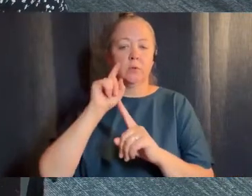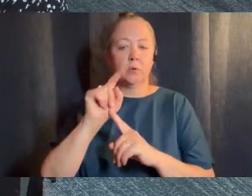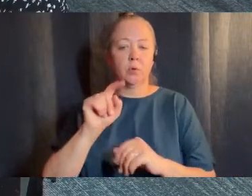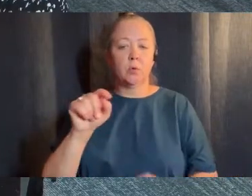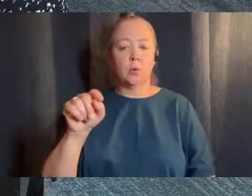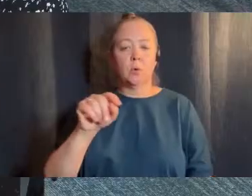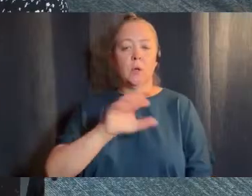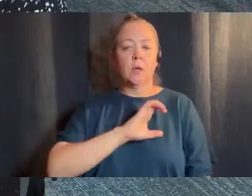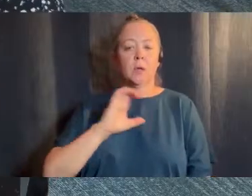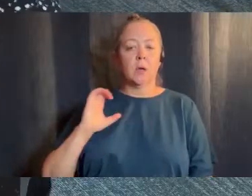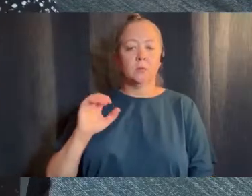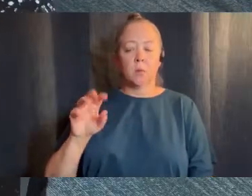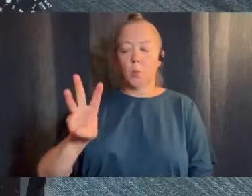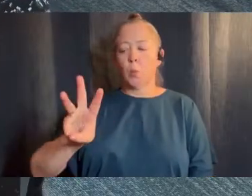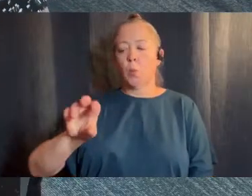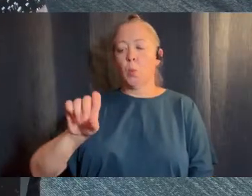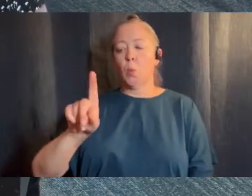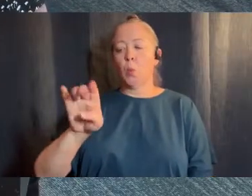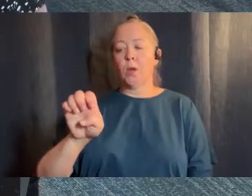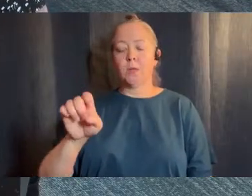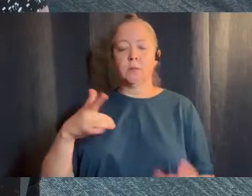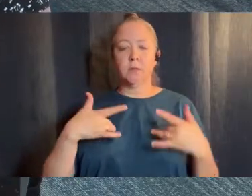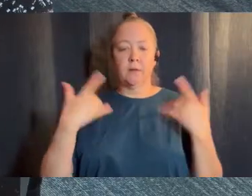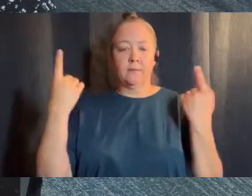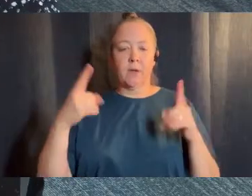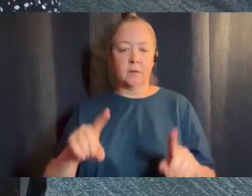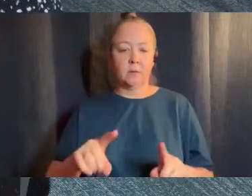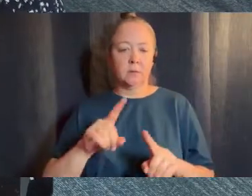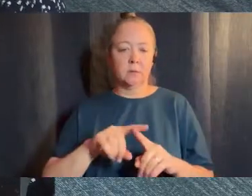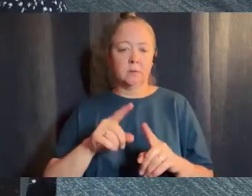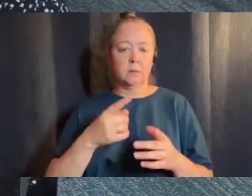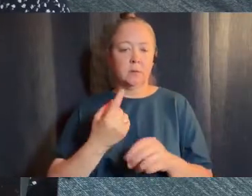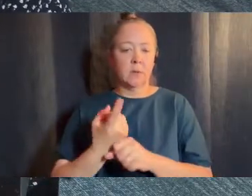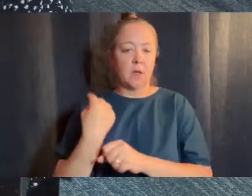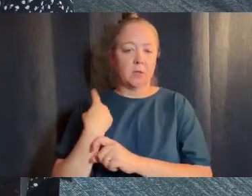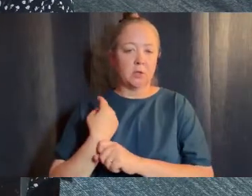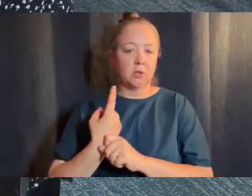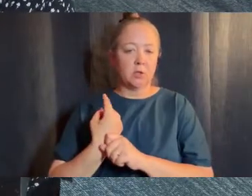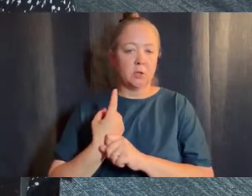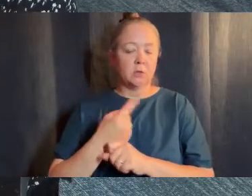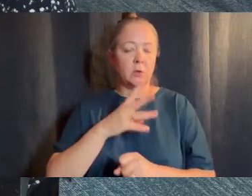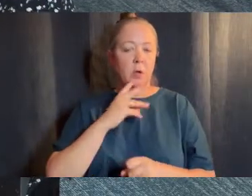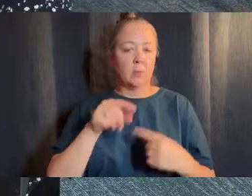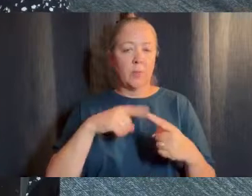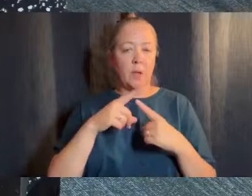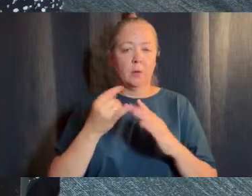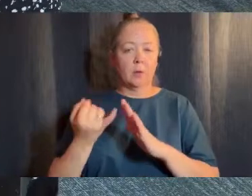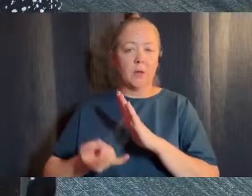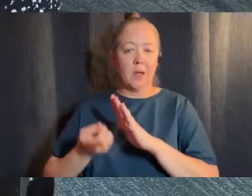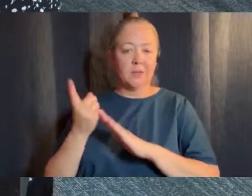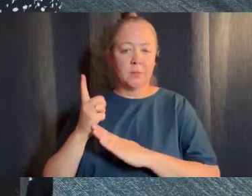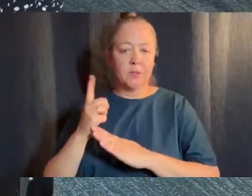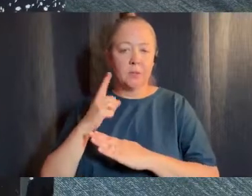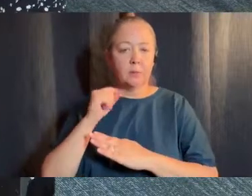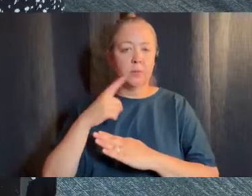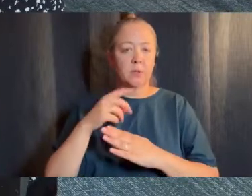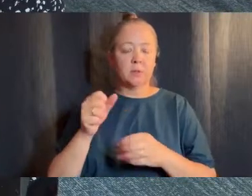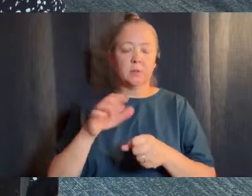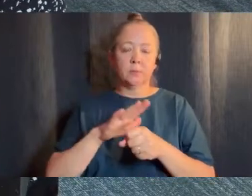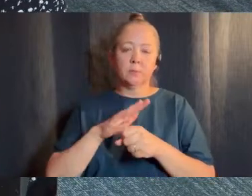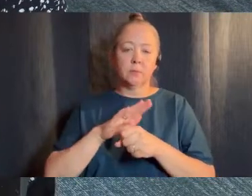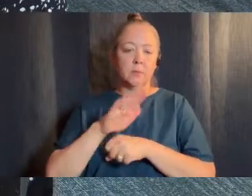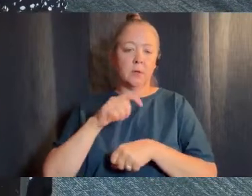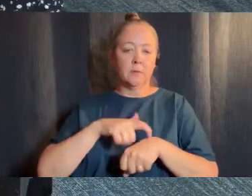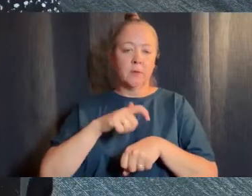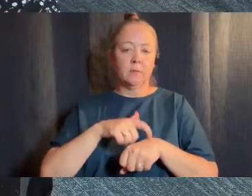last year. And speaking of a lack of transparency, at the last minute, there's plenty of time because it was planned for months and months and months, but at